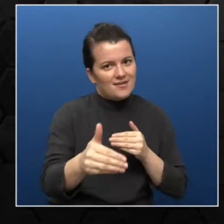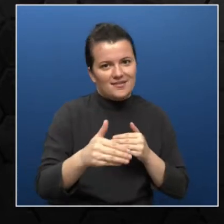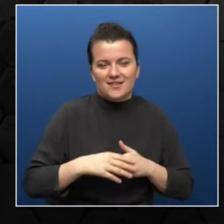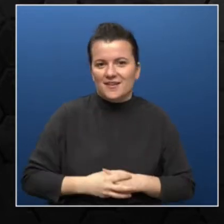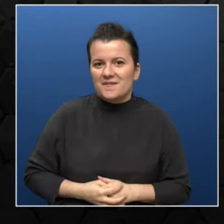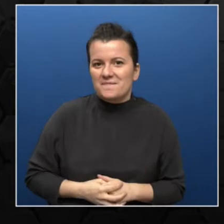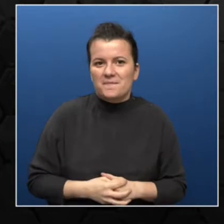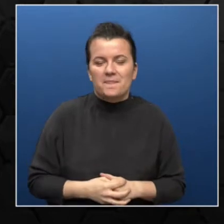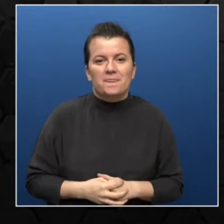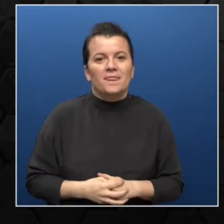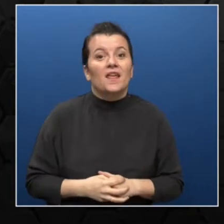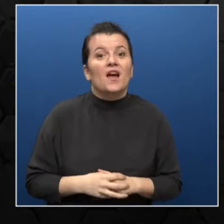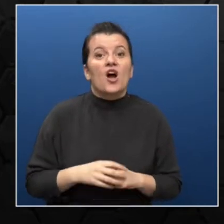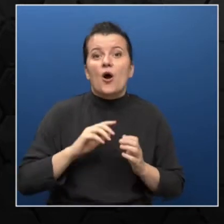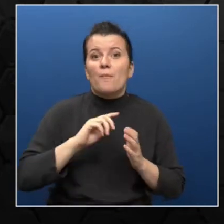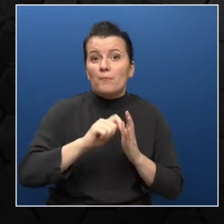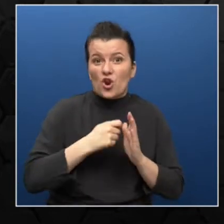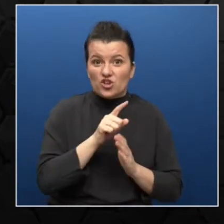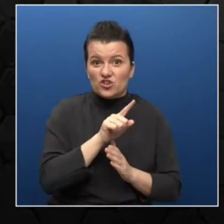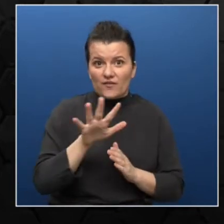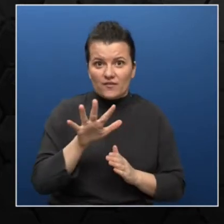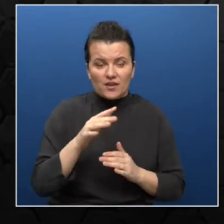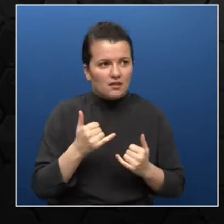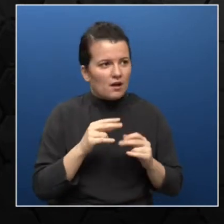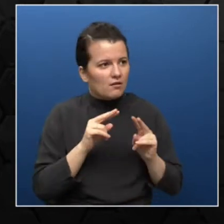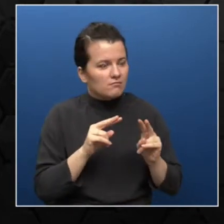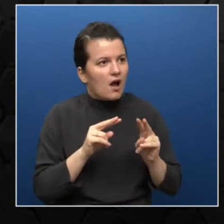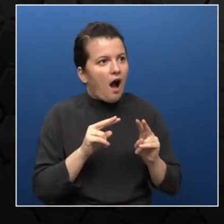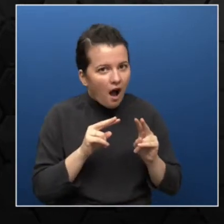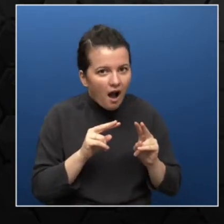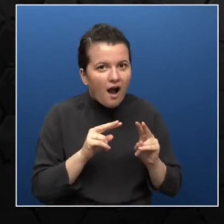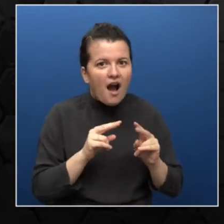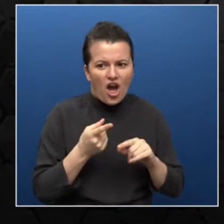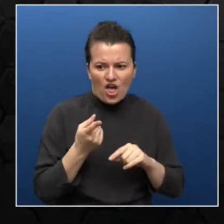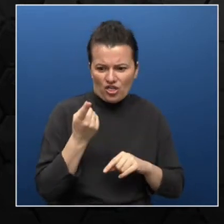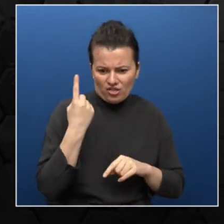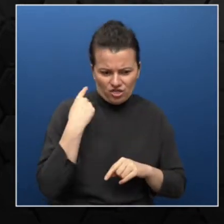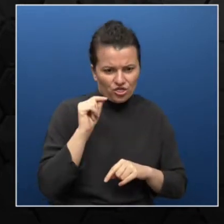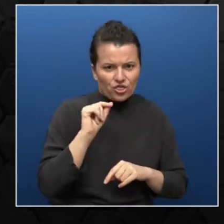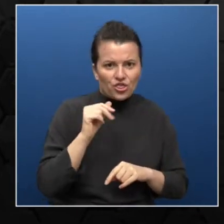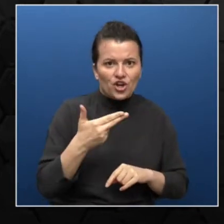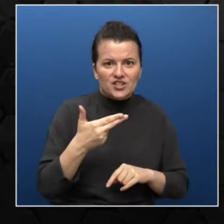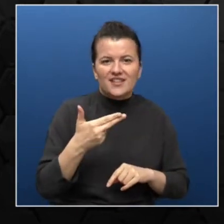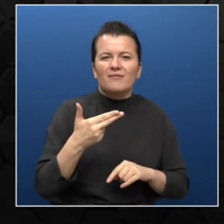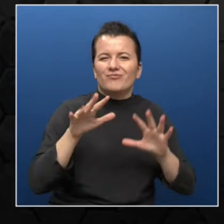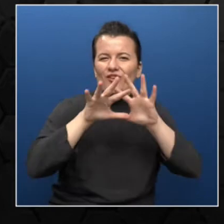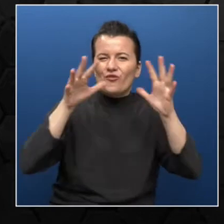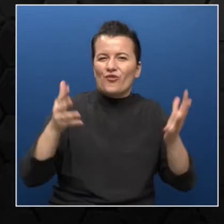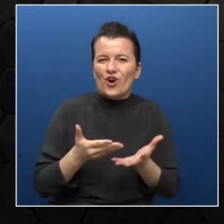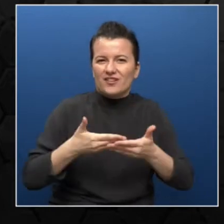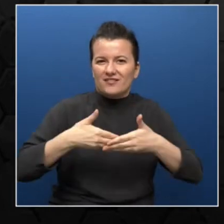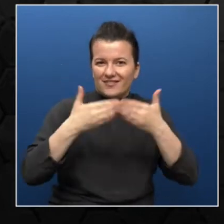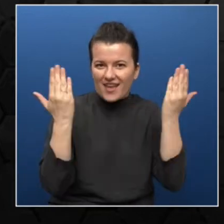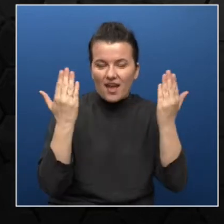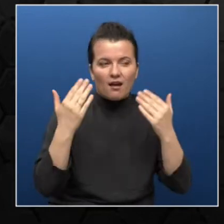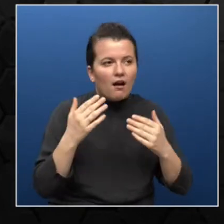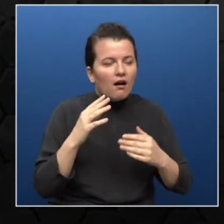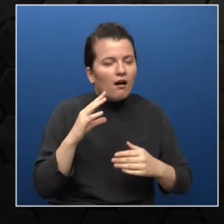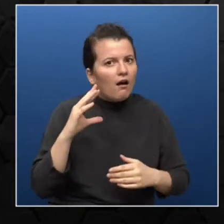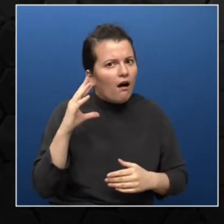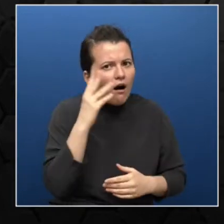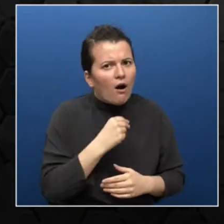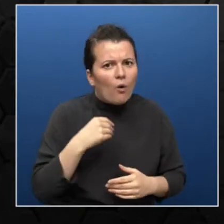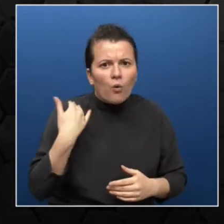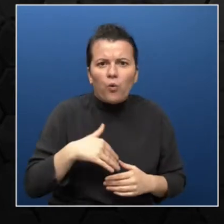Project 15. I literally just learned about Project 15 this last Thursday on Earth Day, and I think it actually is a fantastic segue into our next